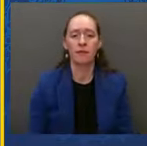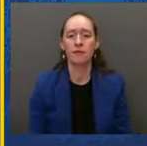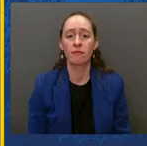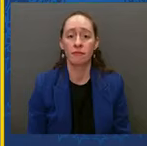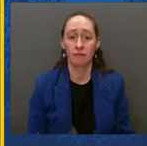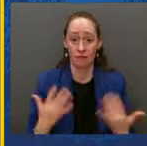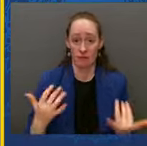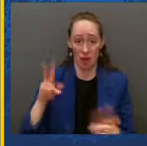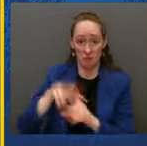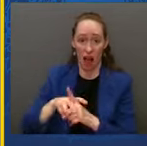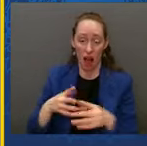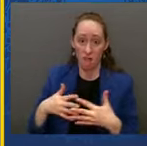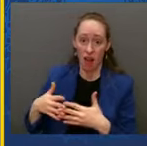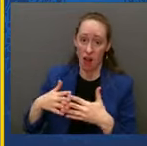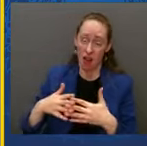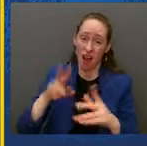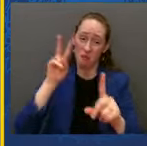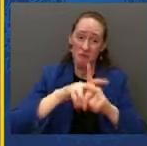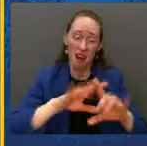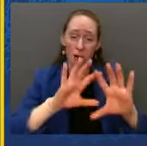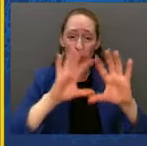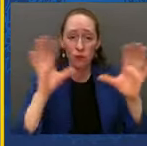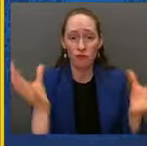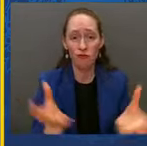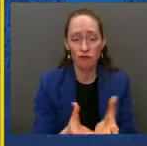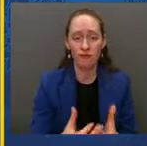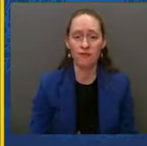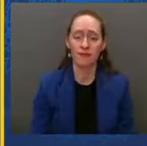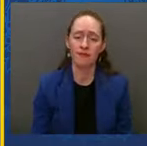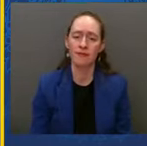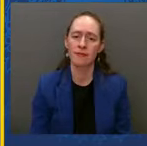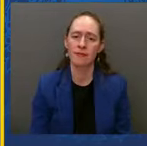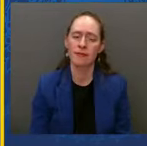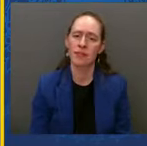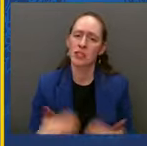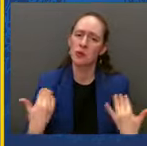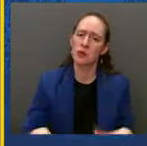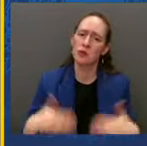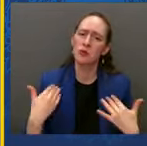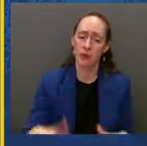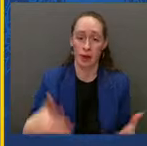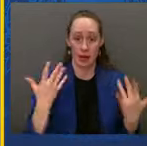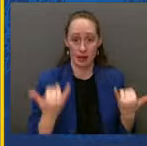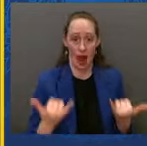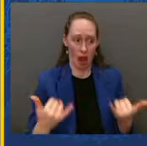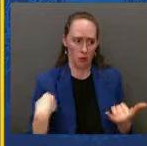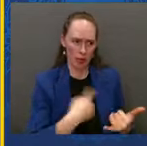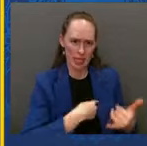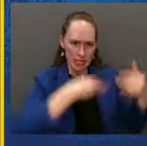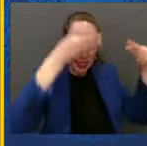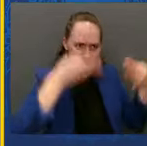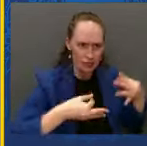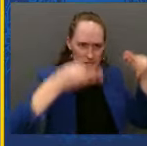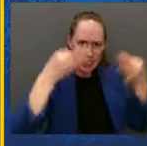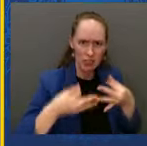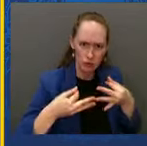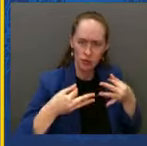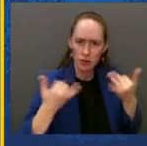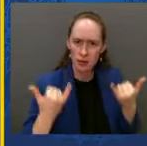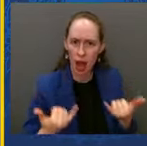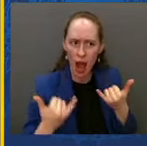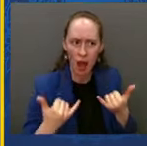the principles and the stakes are eternal. The choice between chaos and stability, between building